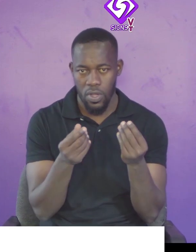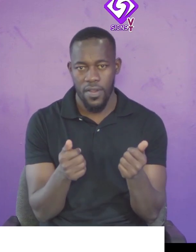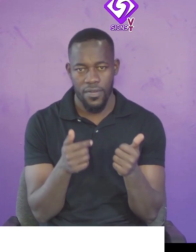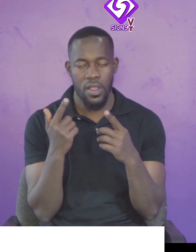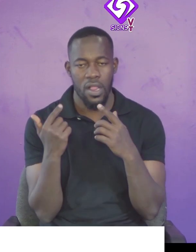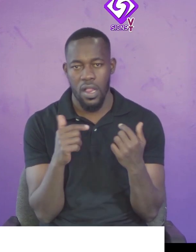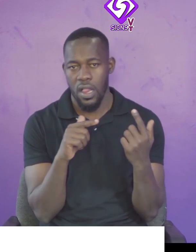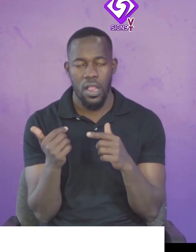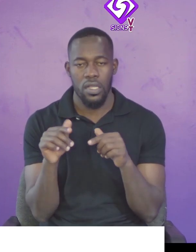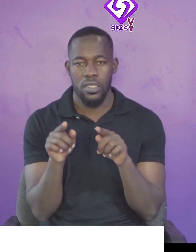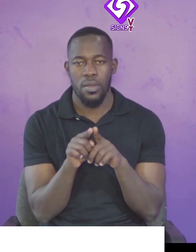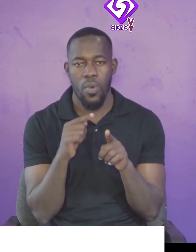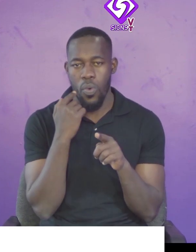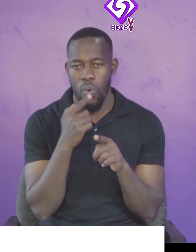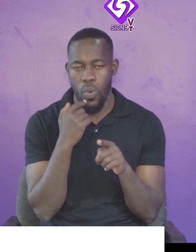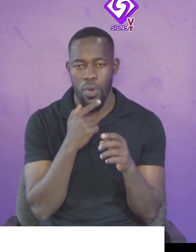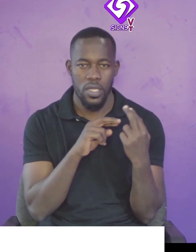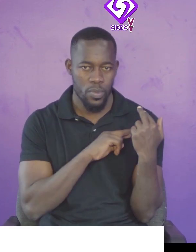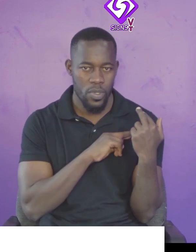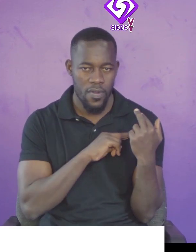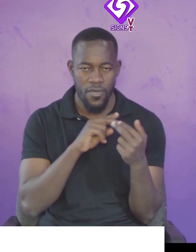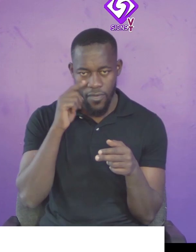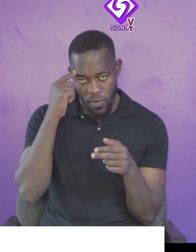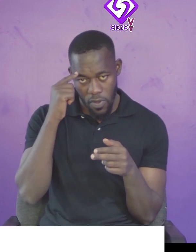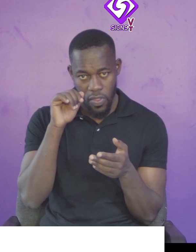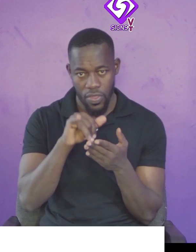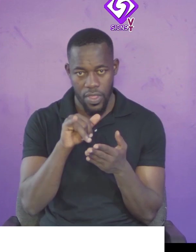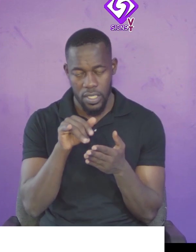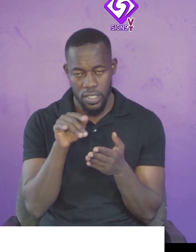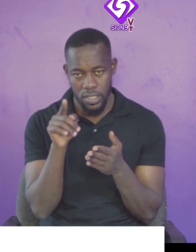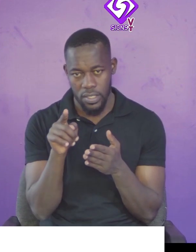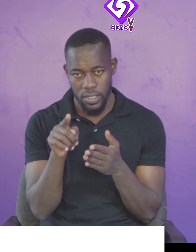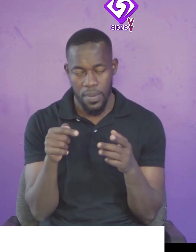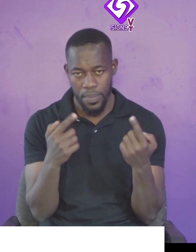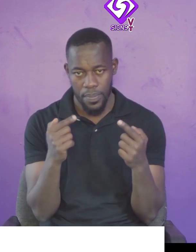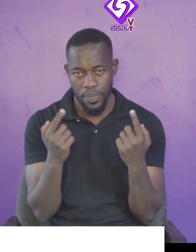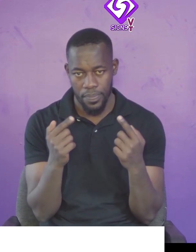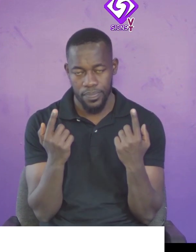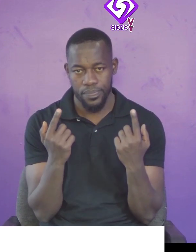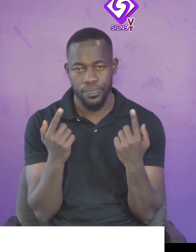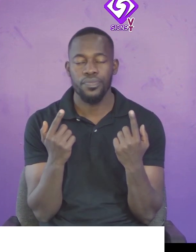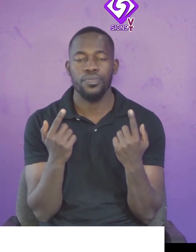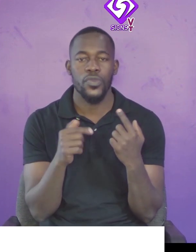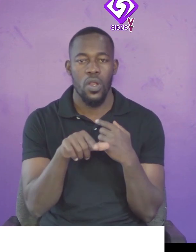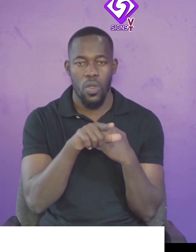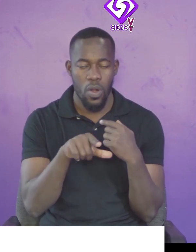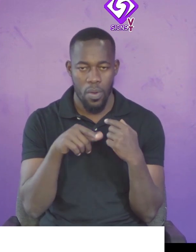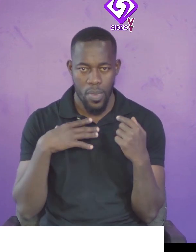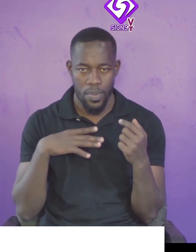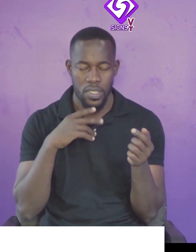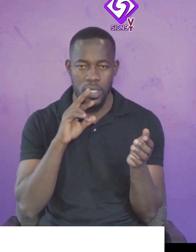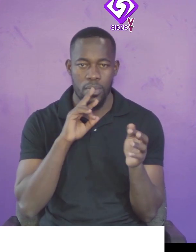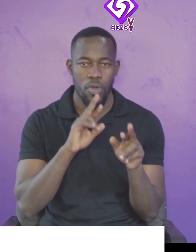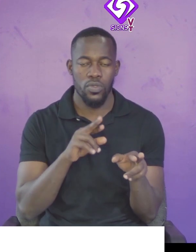and who may have been responsible for sparking the confrontation. Locals report that one of